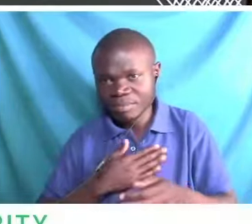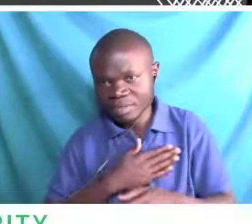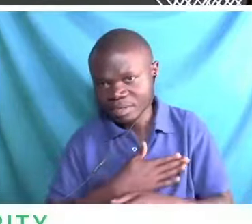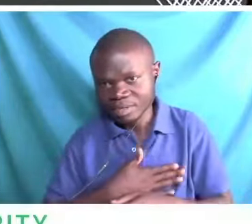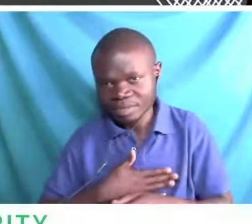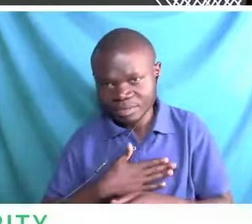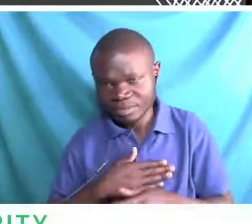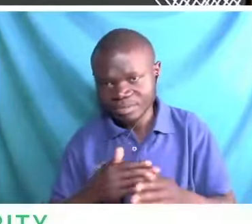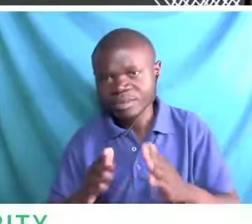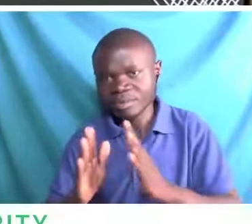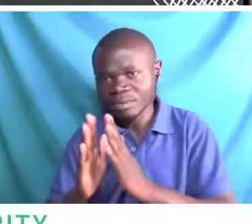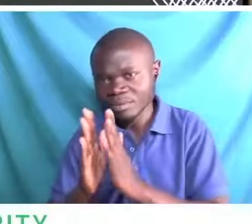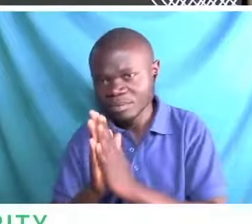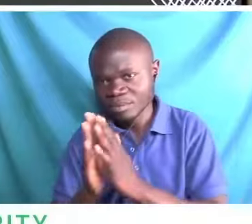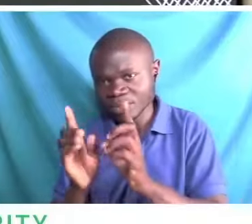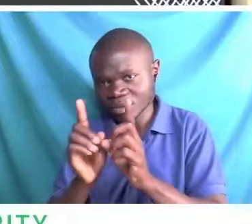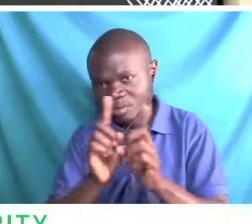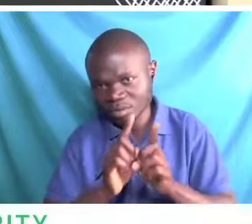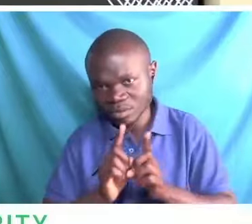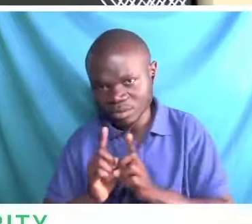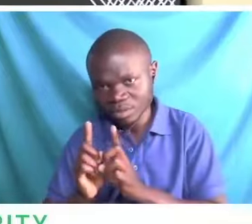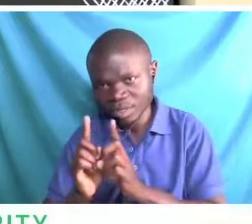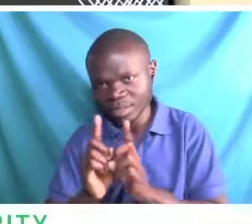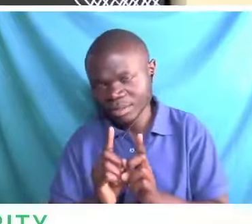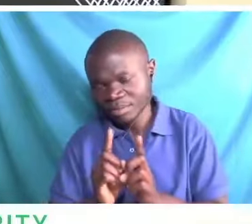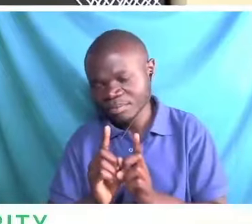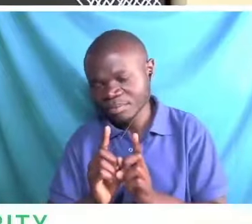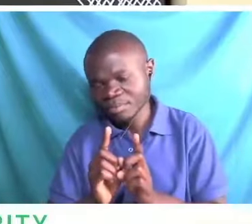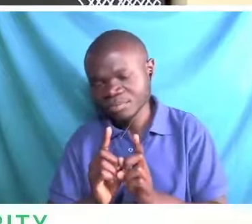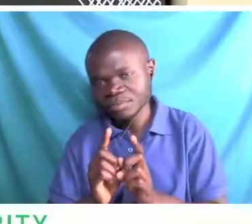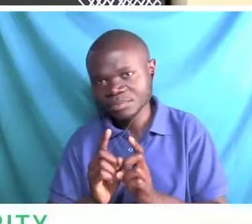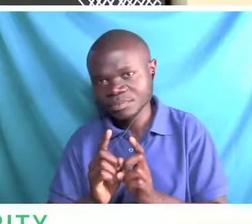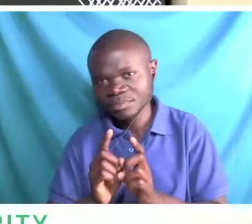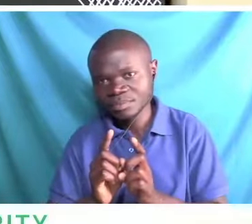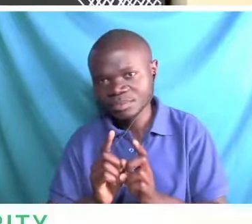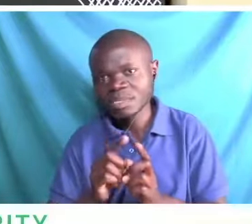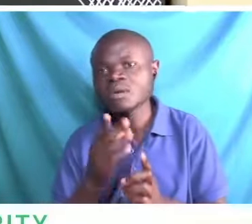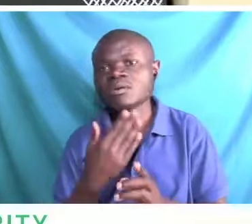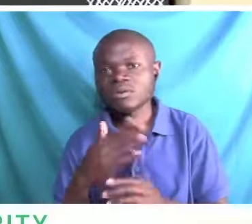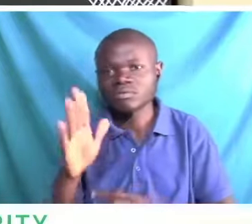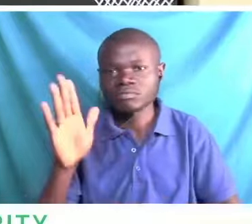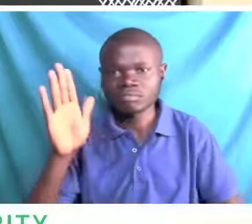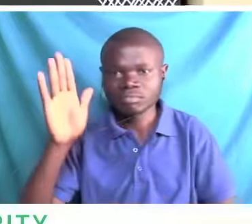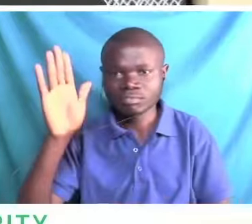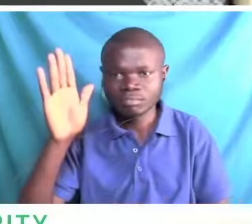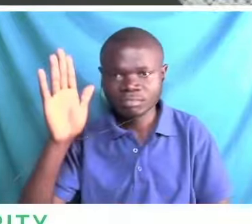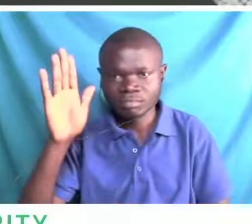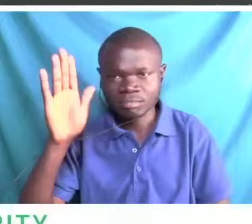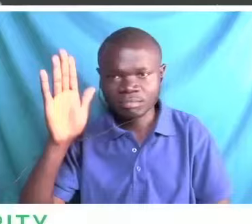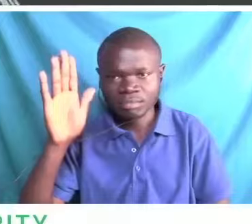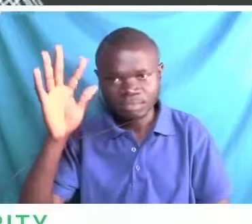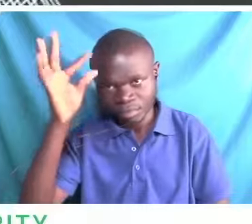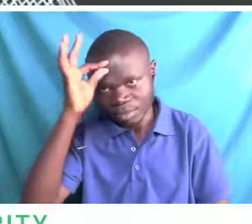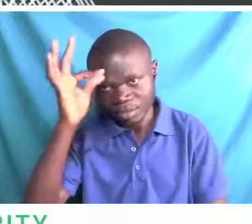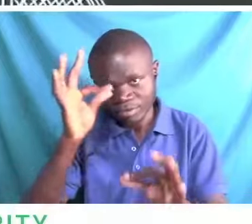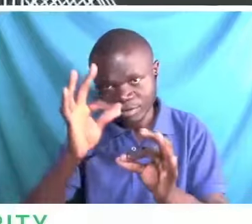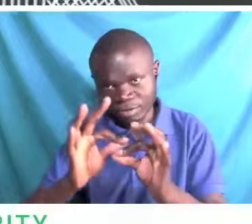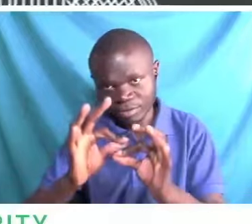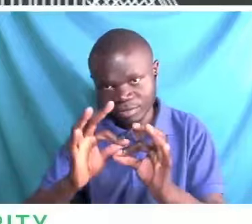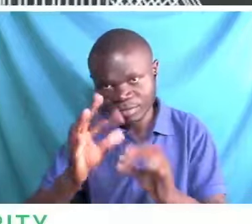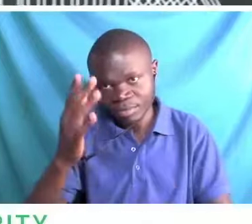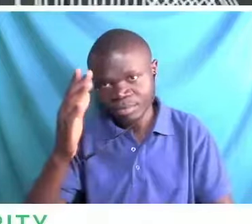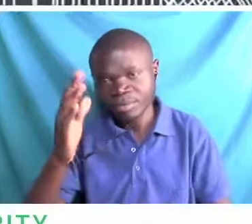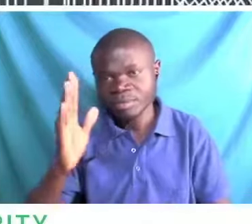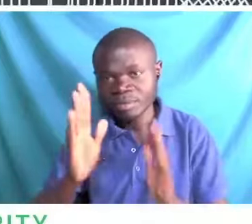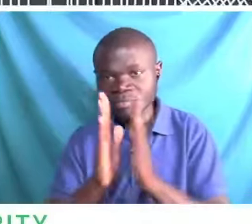I want to pray with you. Very quickly, just where you're seated, I would just want you to raise up one hand by faith as I pray this